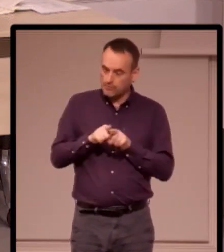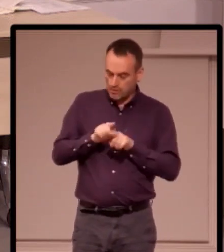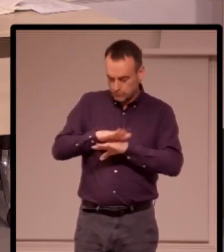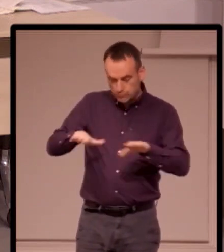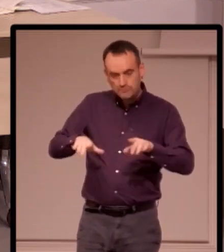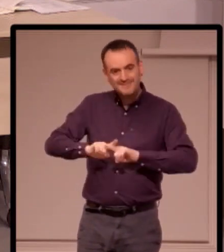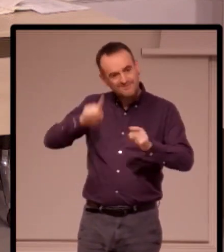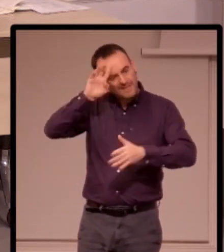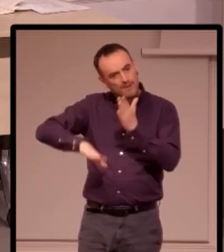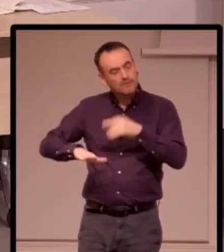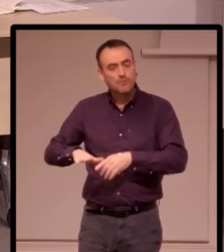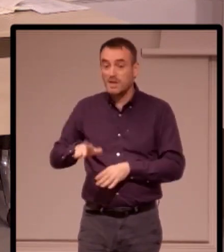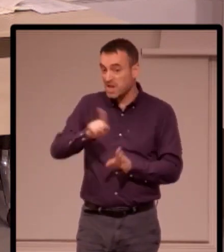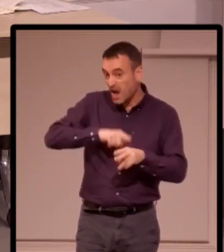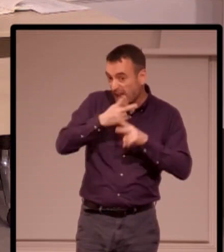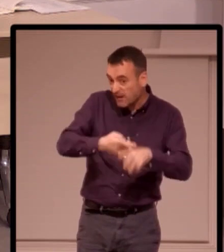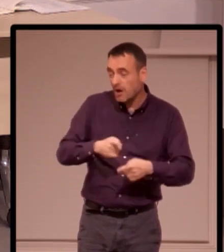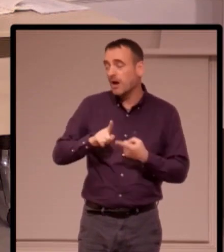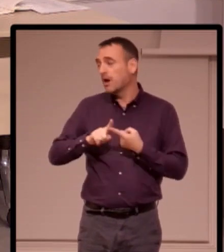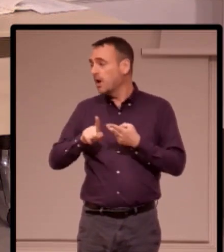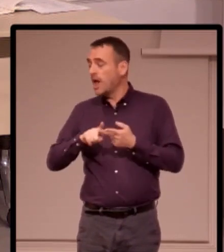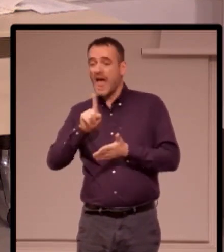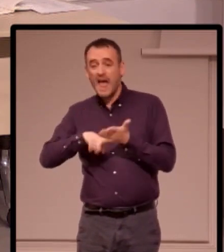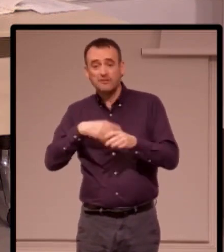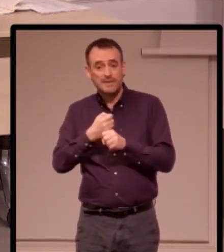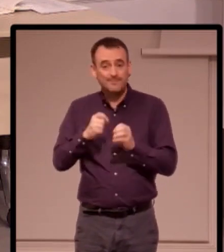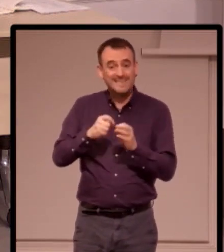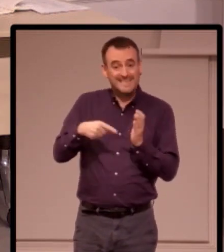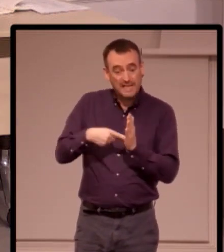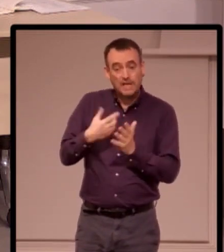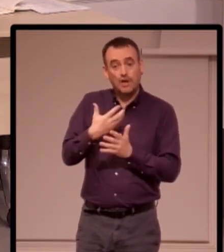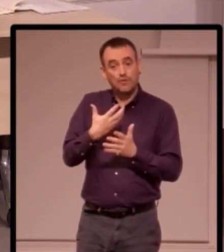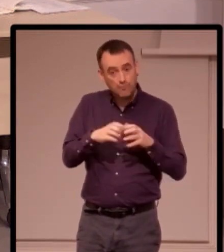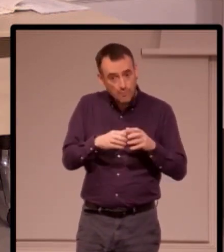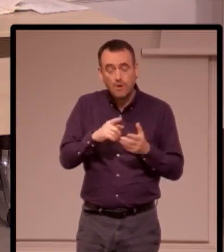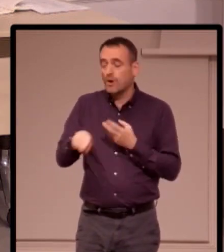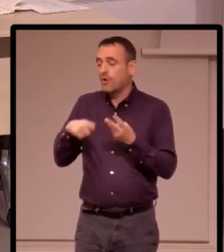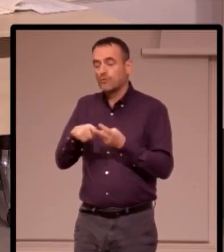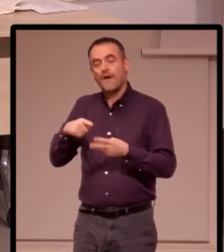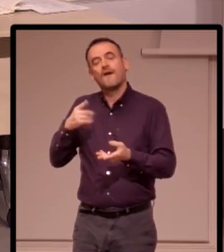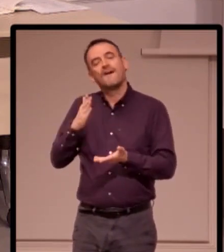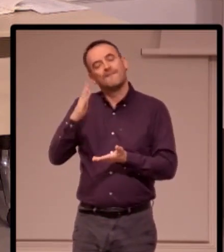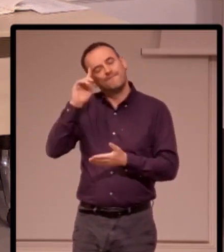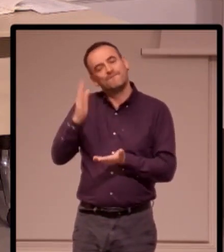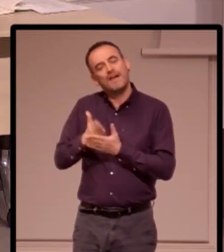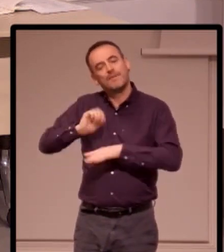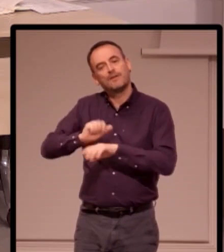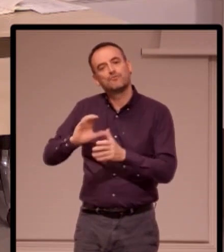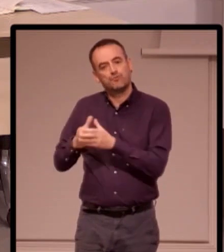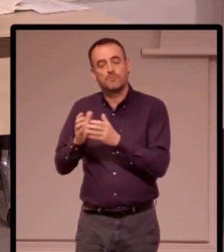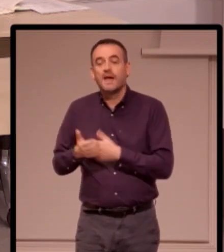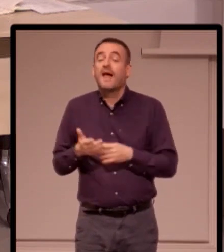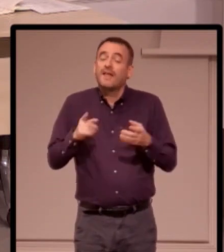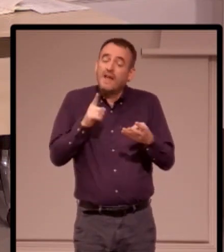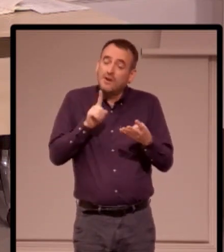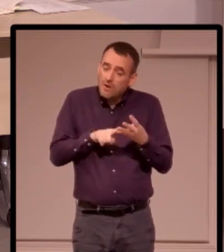young carers, LGBT groups, maybe they're from faith-based groups. And then specialist children and young people who have paediatric experience with